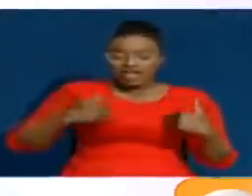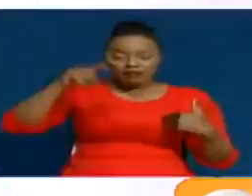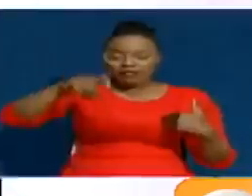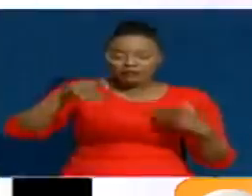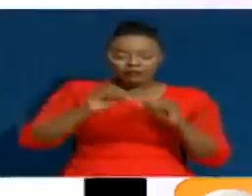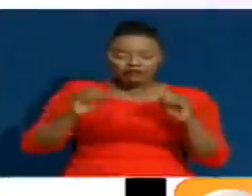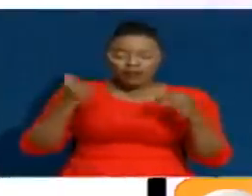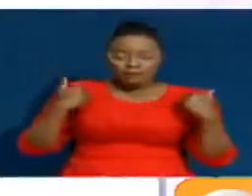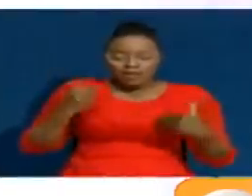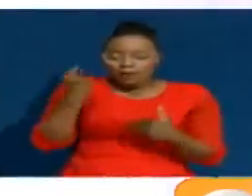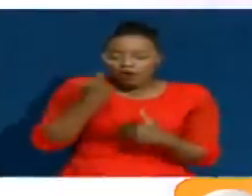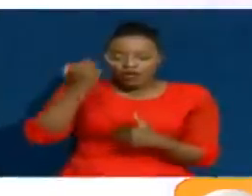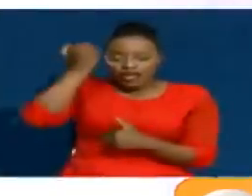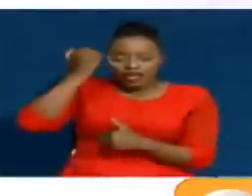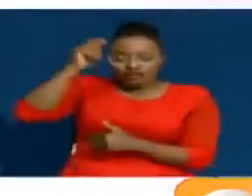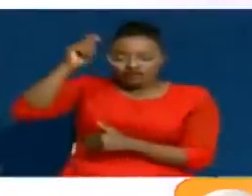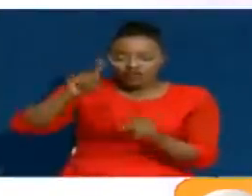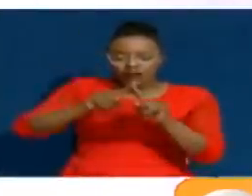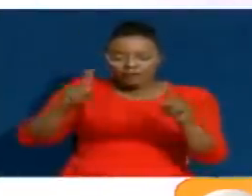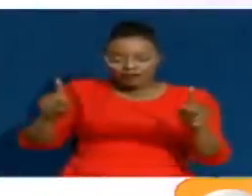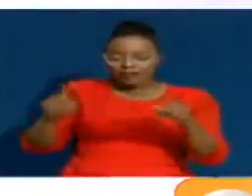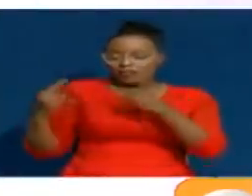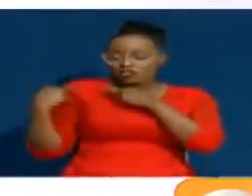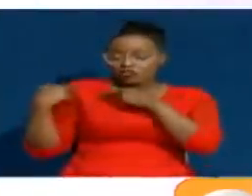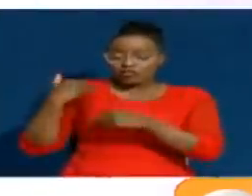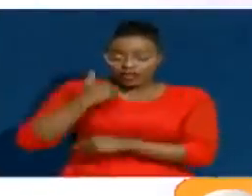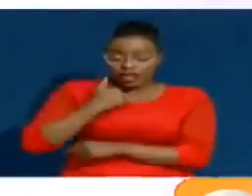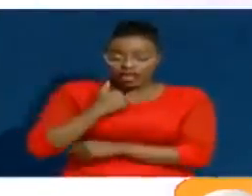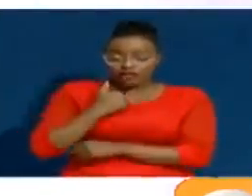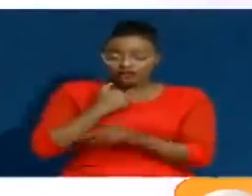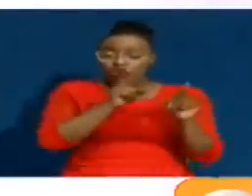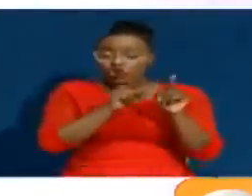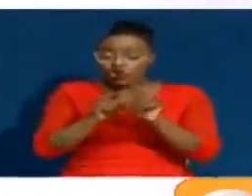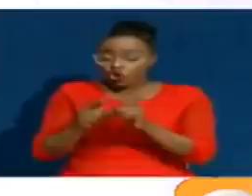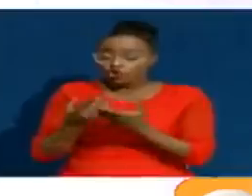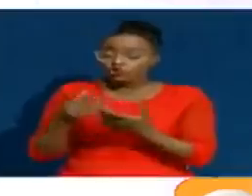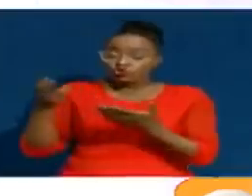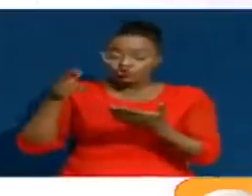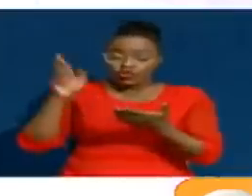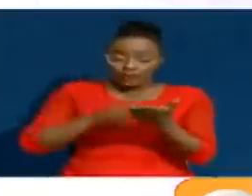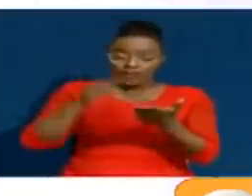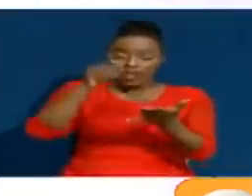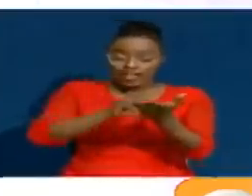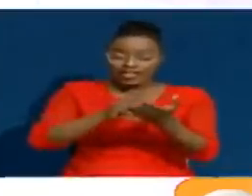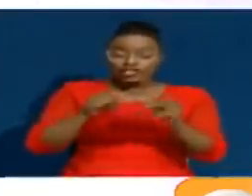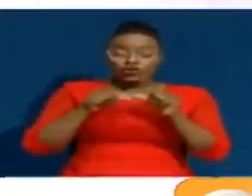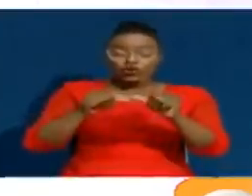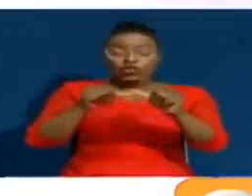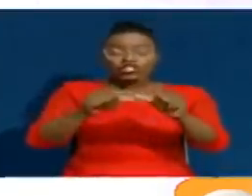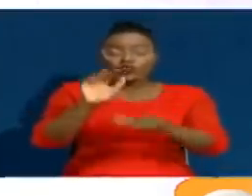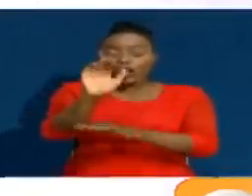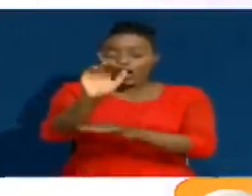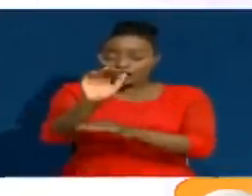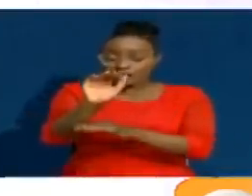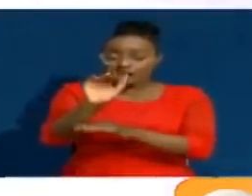shouldn't. I'm an adjudicator, but I'm duty bound to reiterate this position and continue to